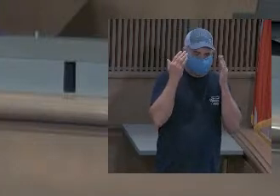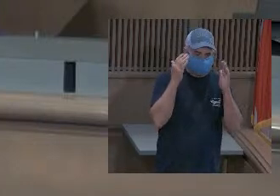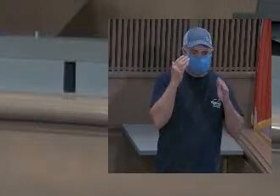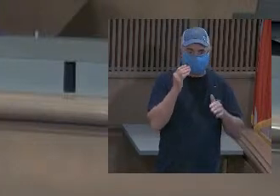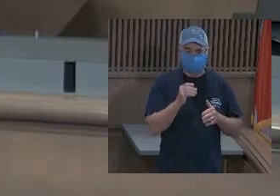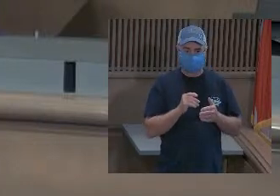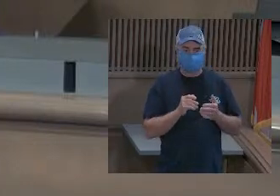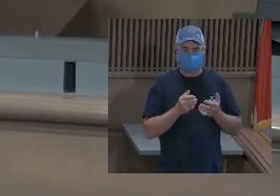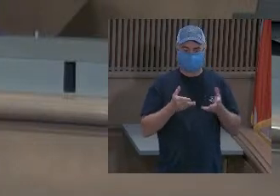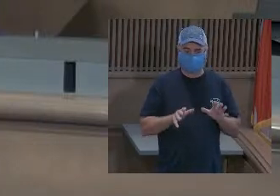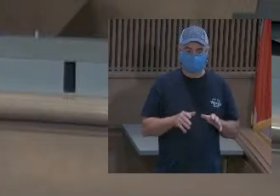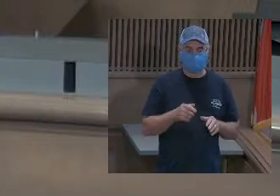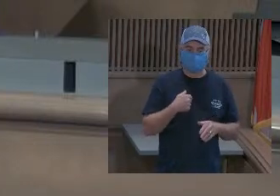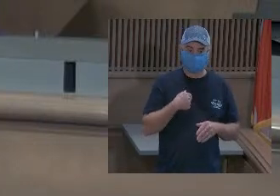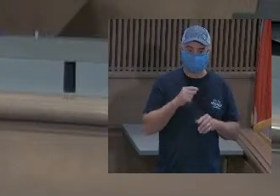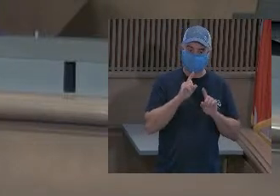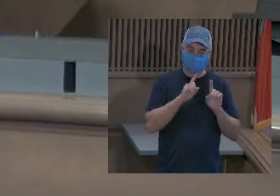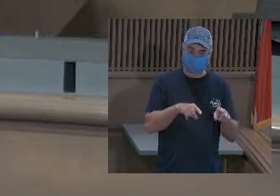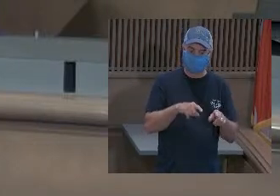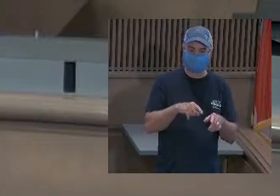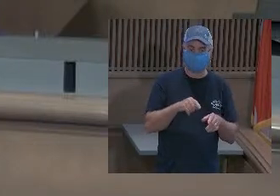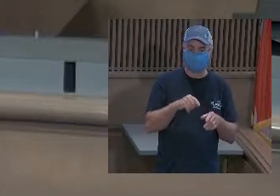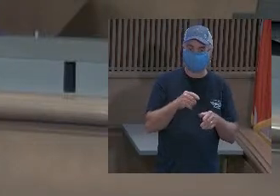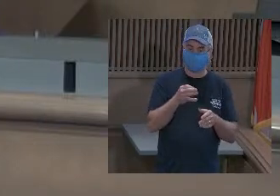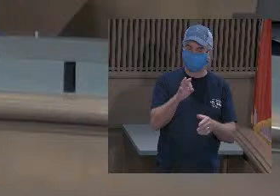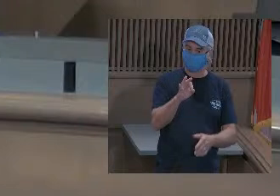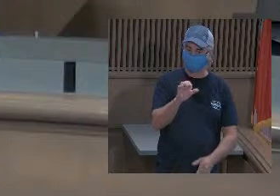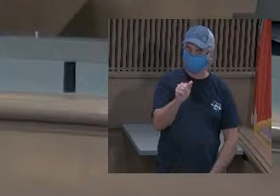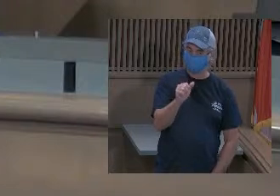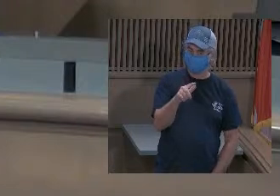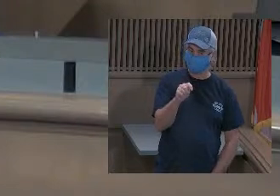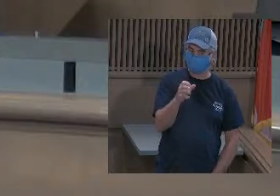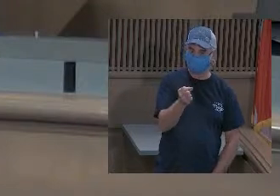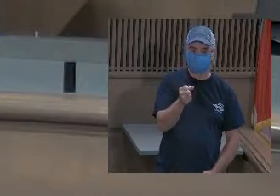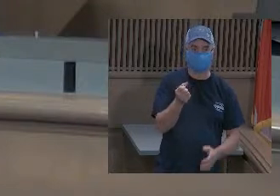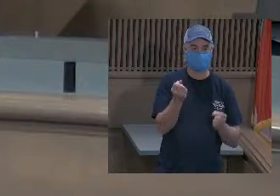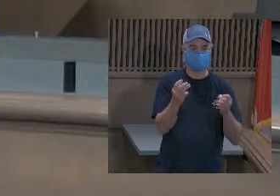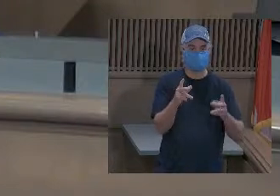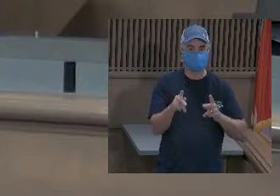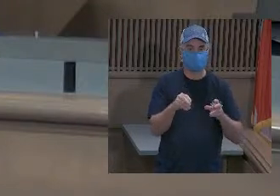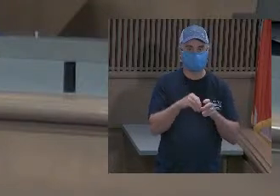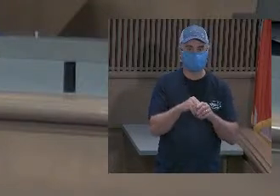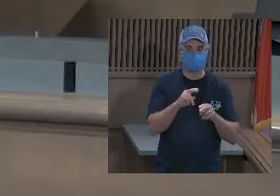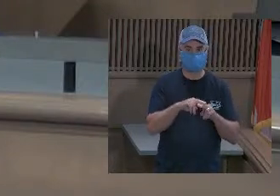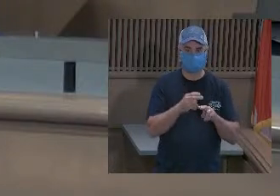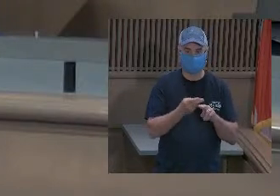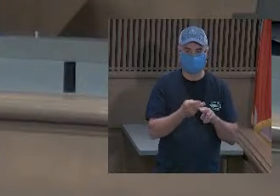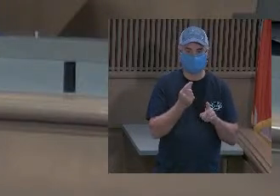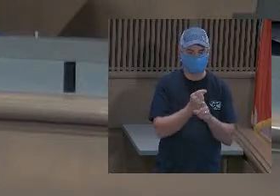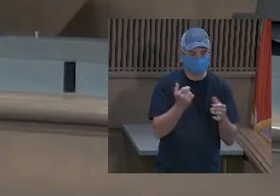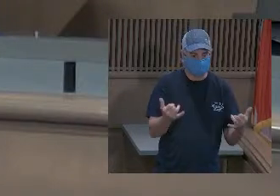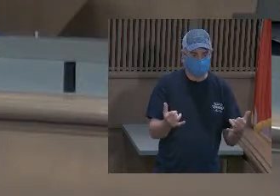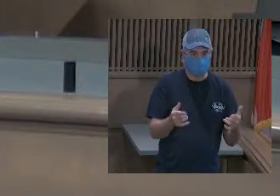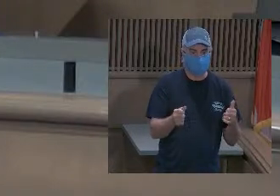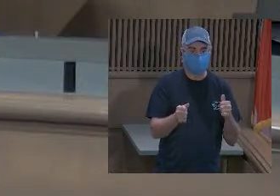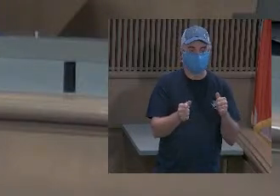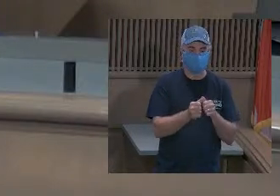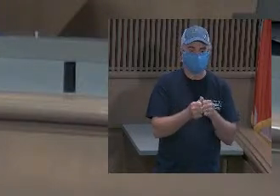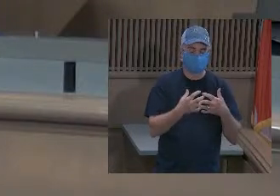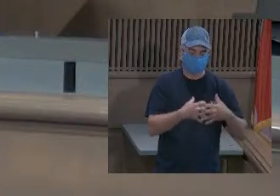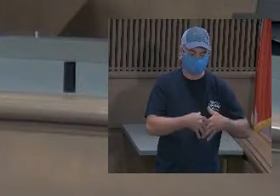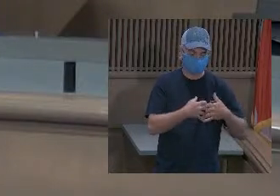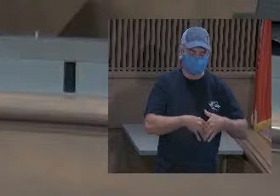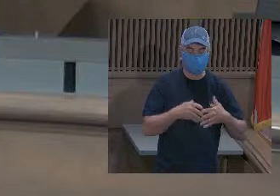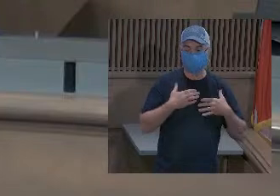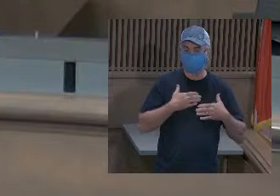to report the facts, which is the vast majority of people that are in our hospital right now, that are on a ventilator,